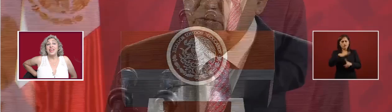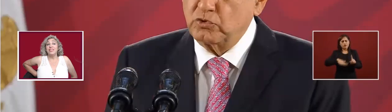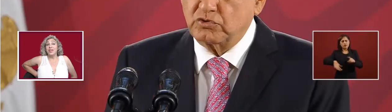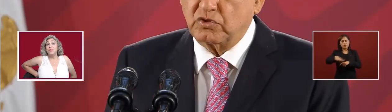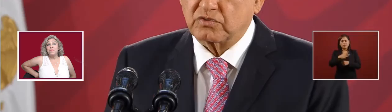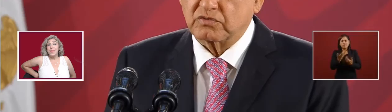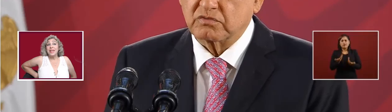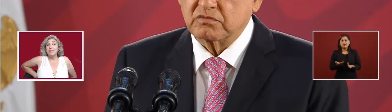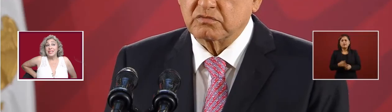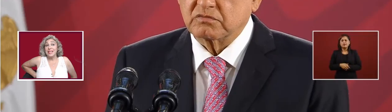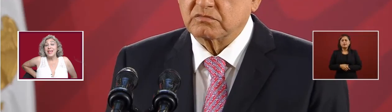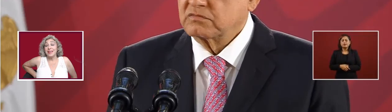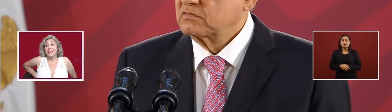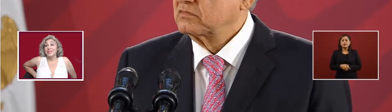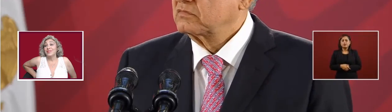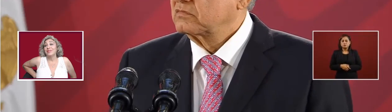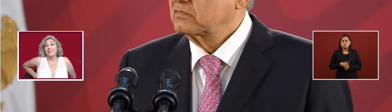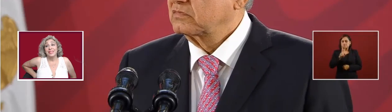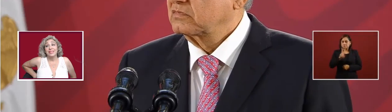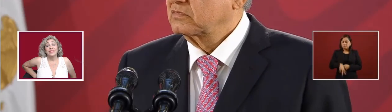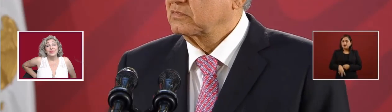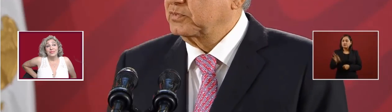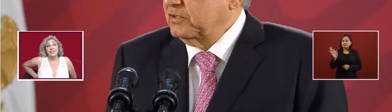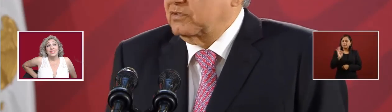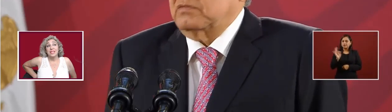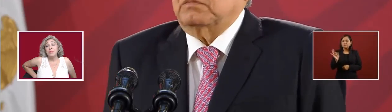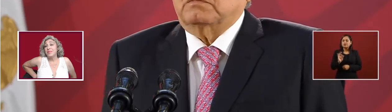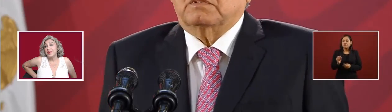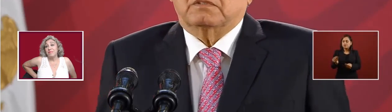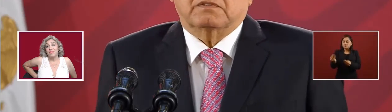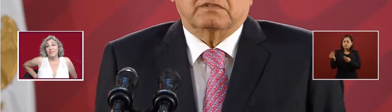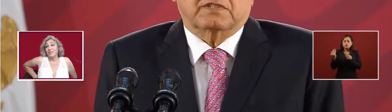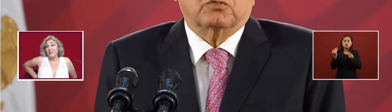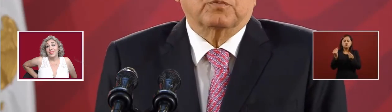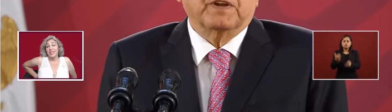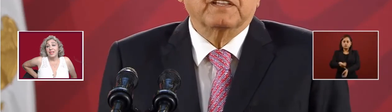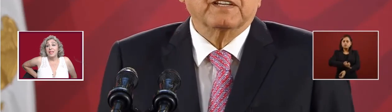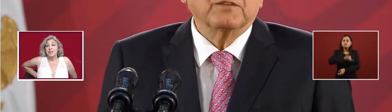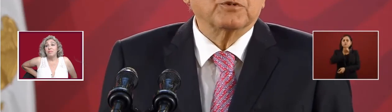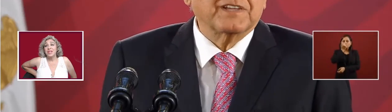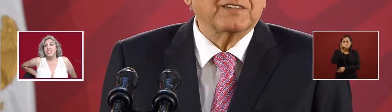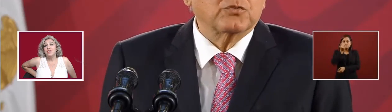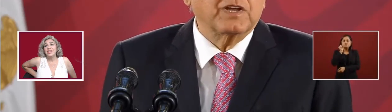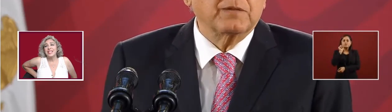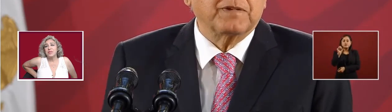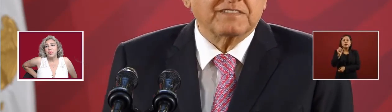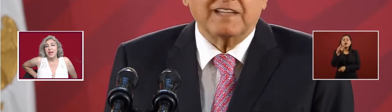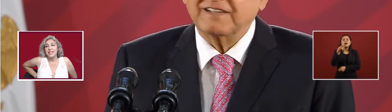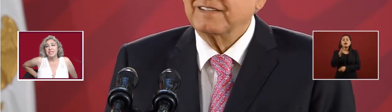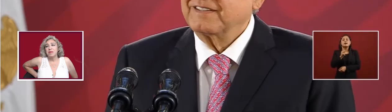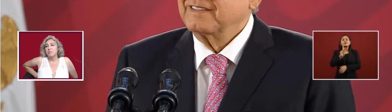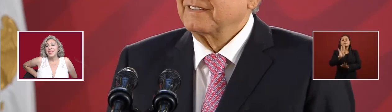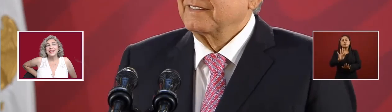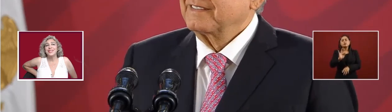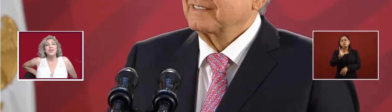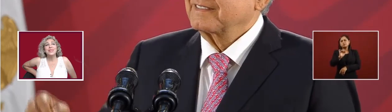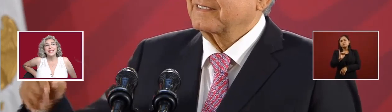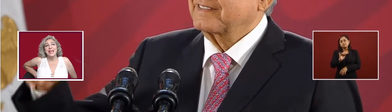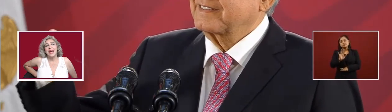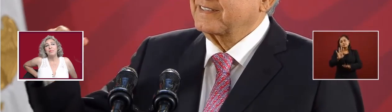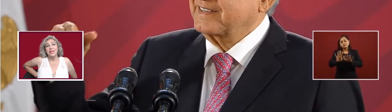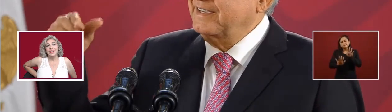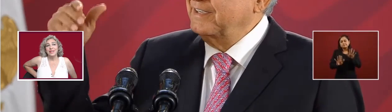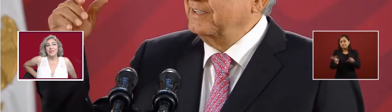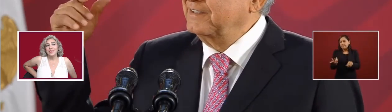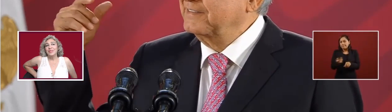and they'll make a mistake some of them but you get surprised because you know